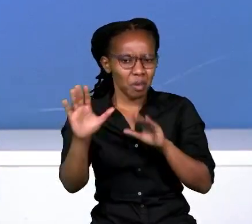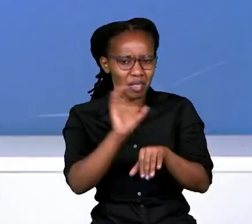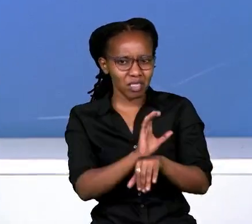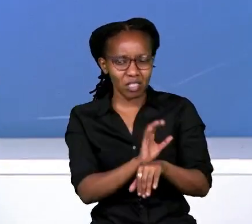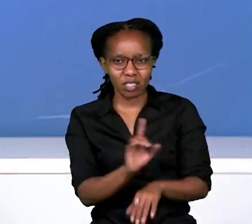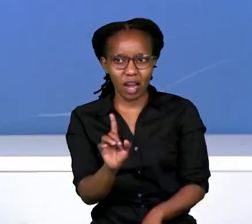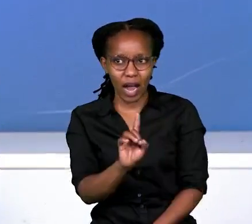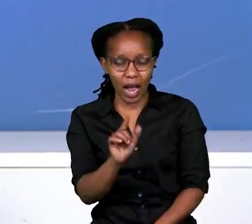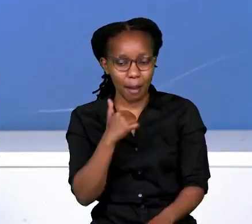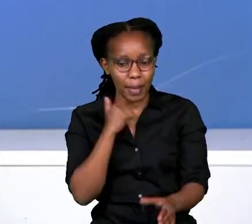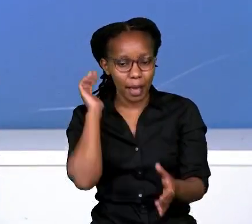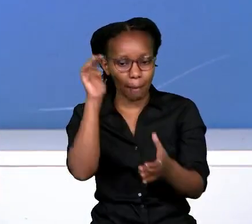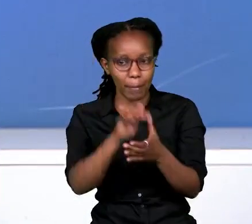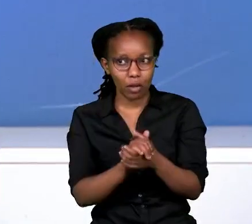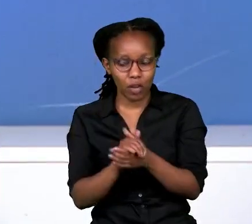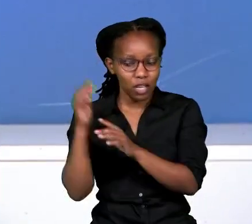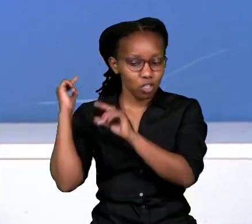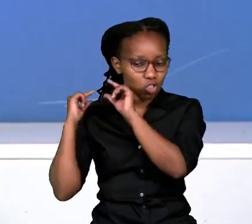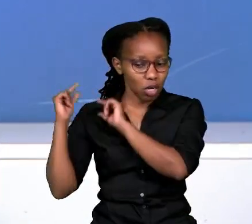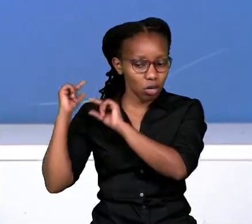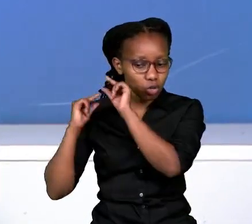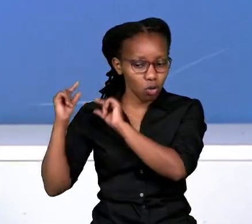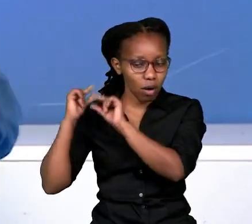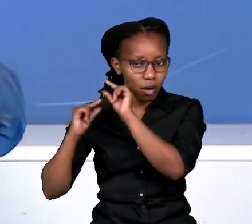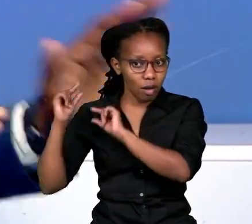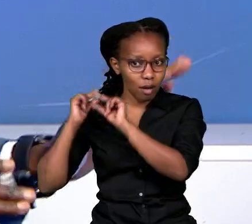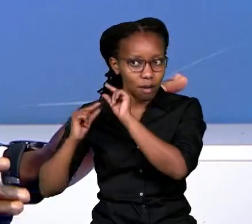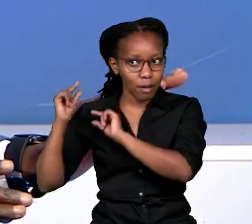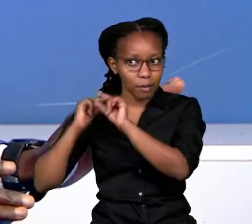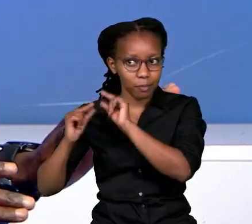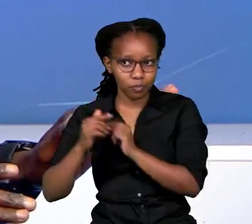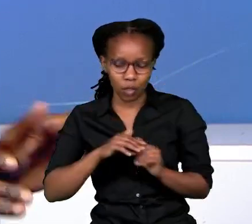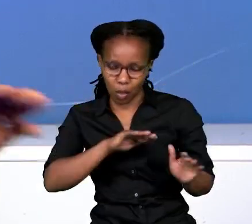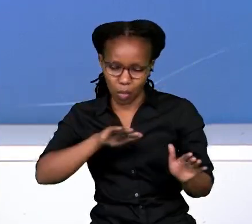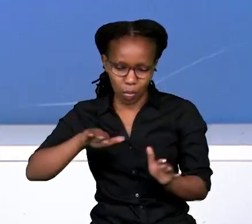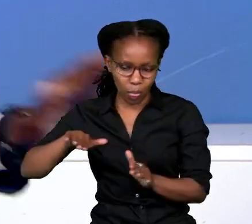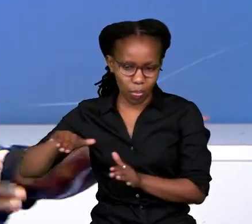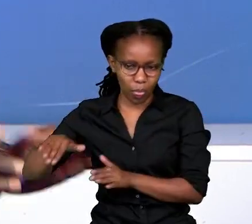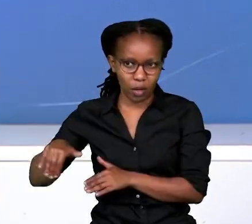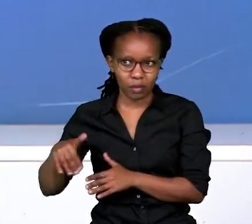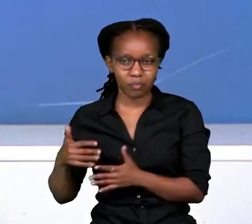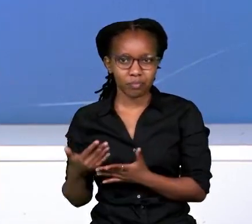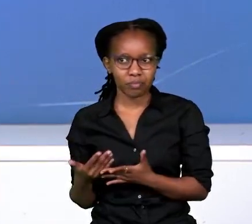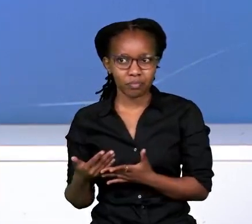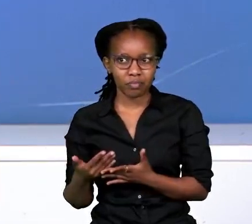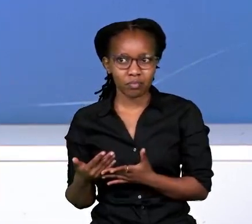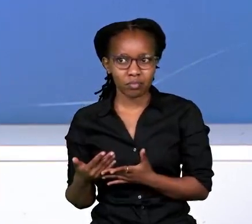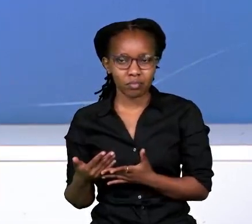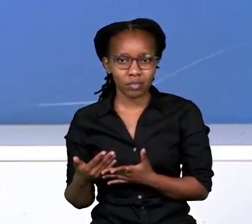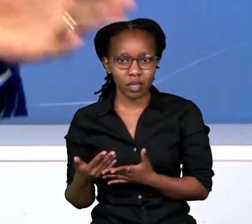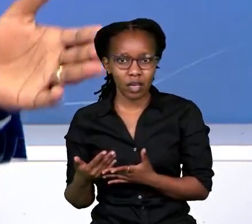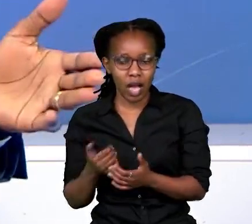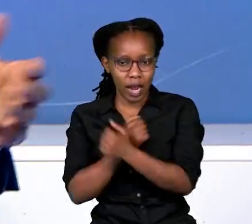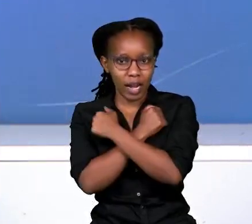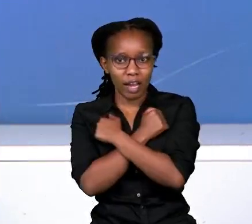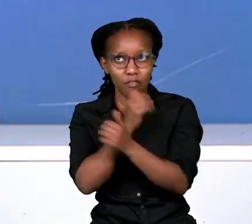think and I believe that this generation, they have thrown away their tower and they have thrown away the intimacy with God.